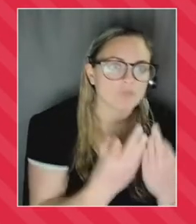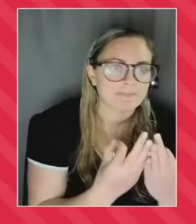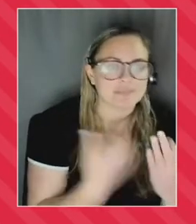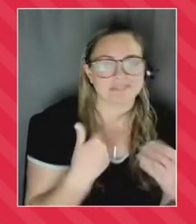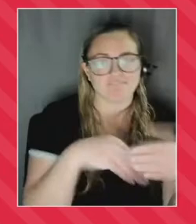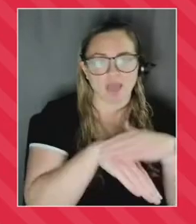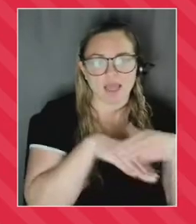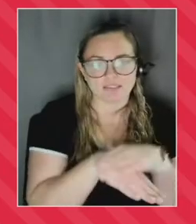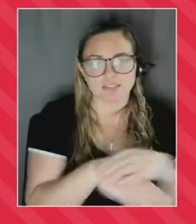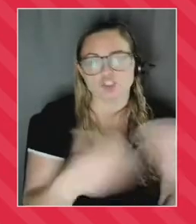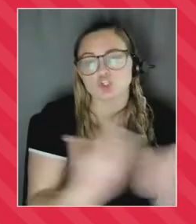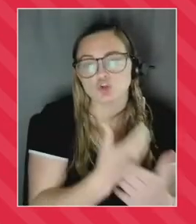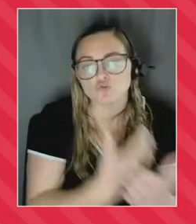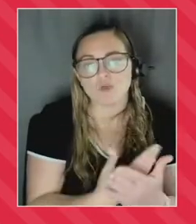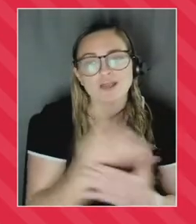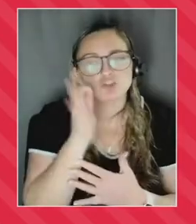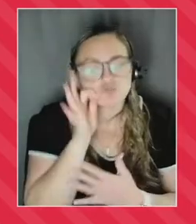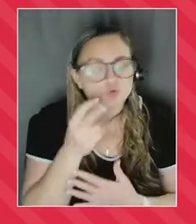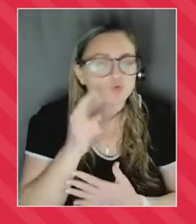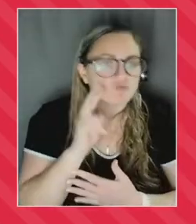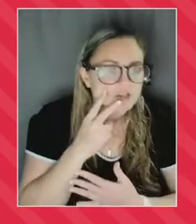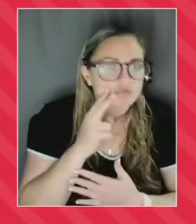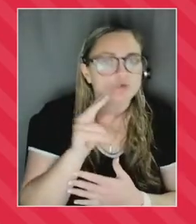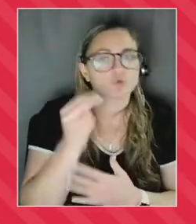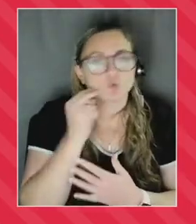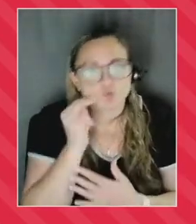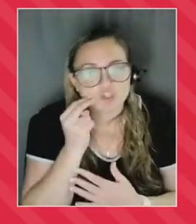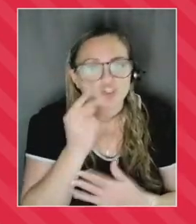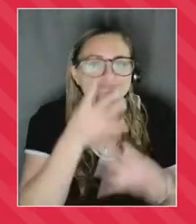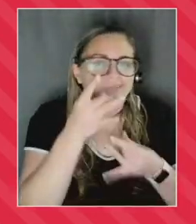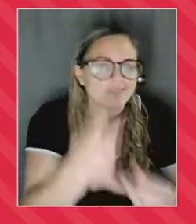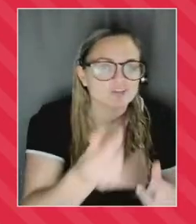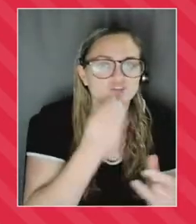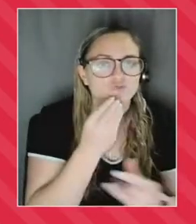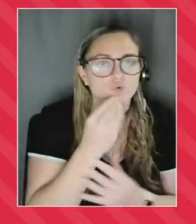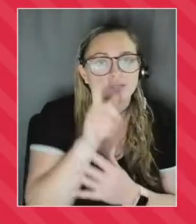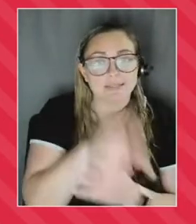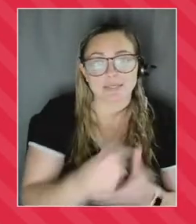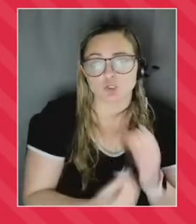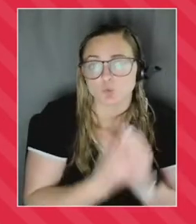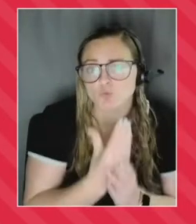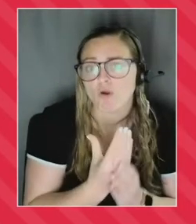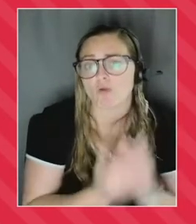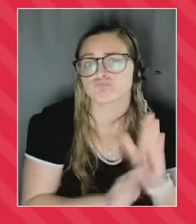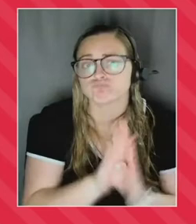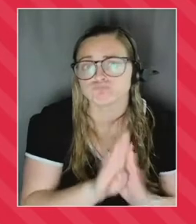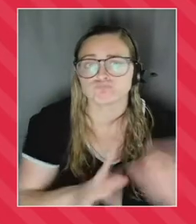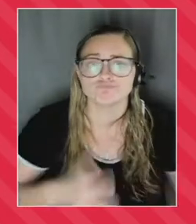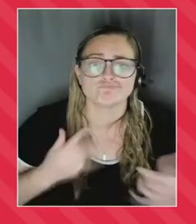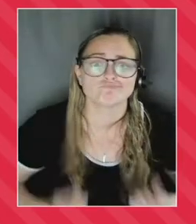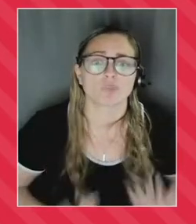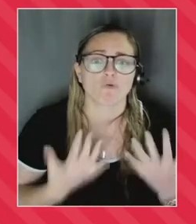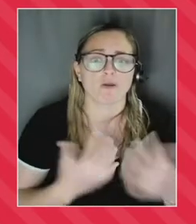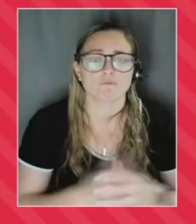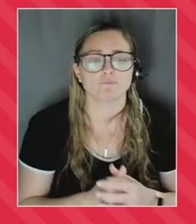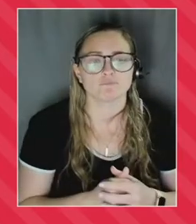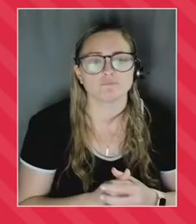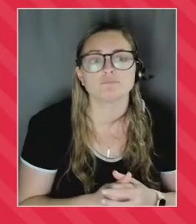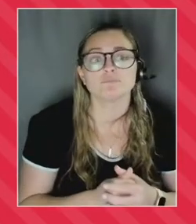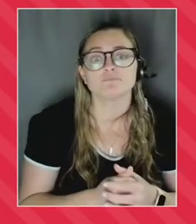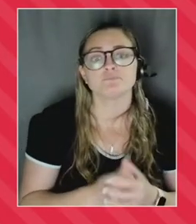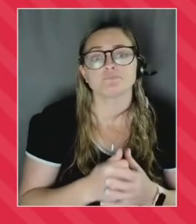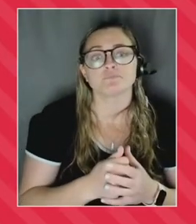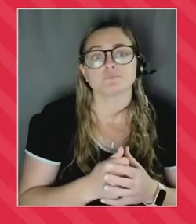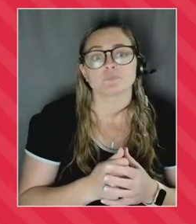to the fresh fruits, vegetables, nutritious, delicious food that they need to grow and thrive. For those of you who don't know, we've got this